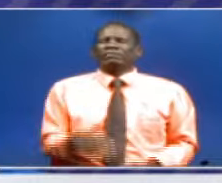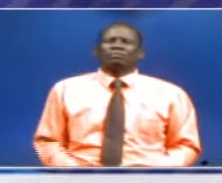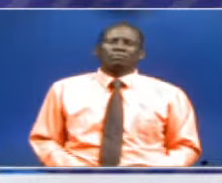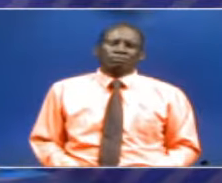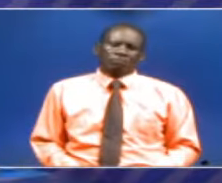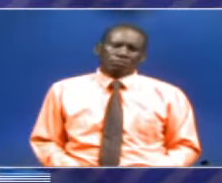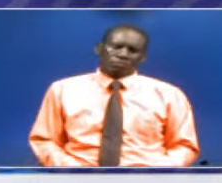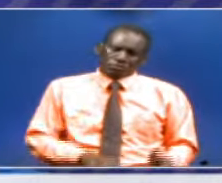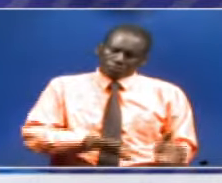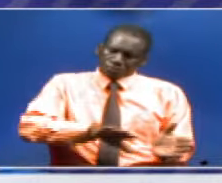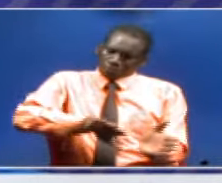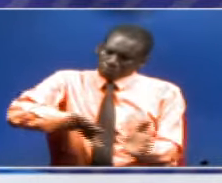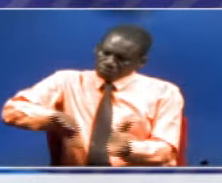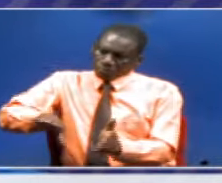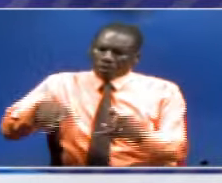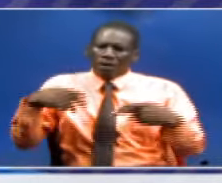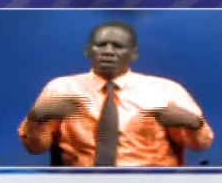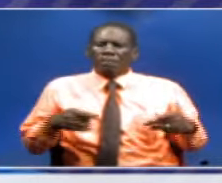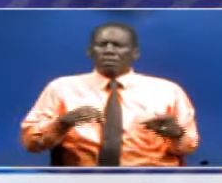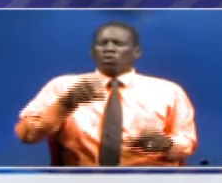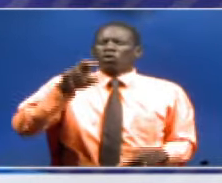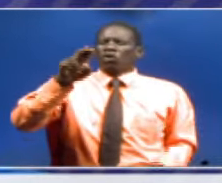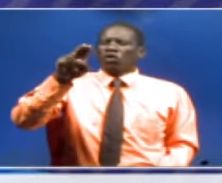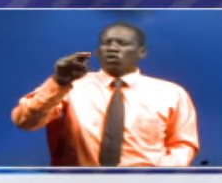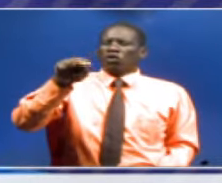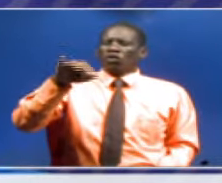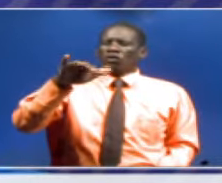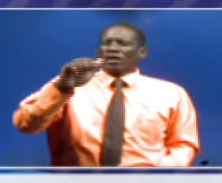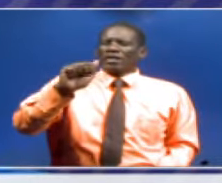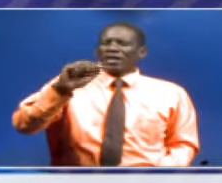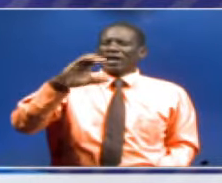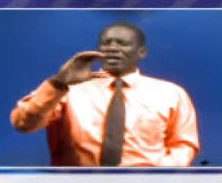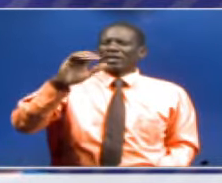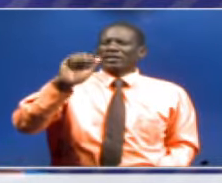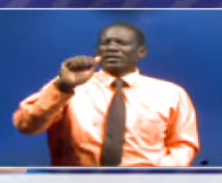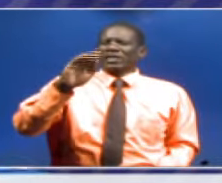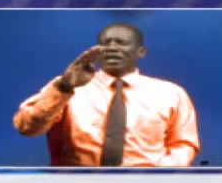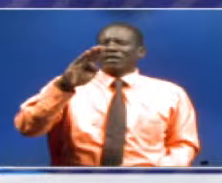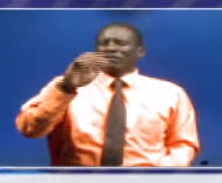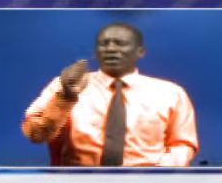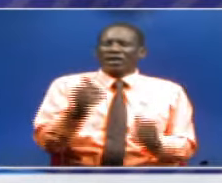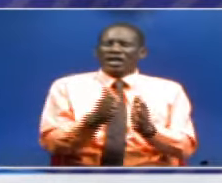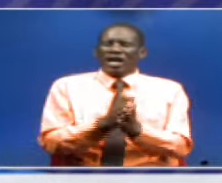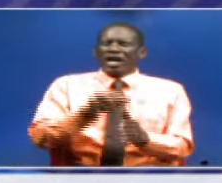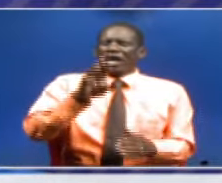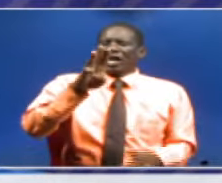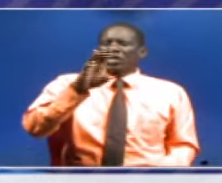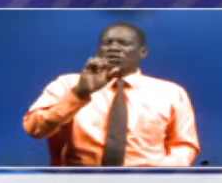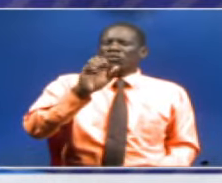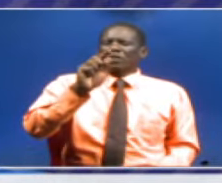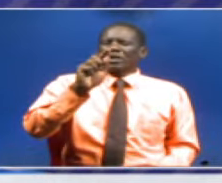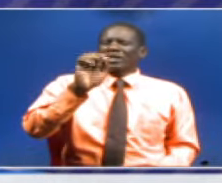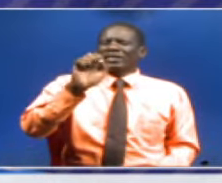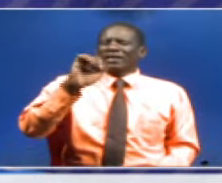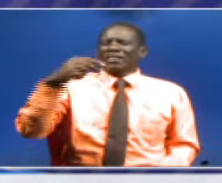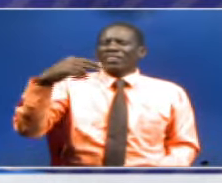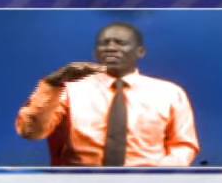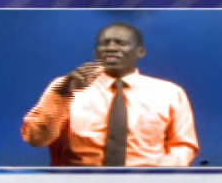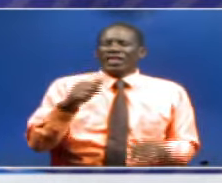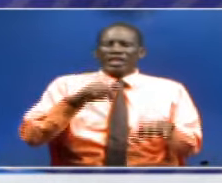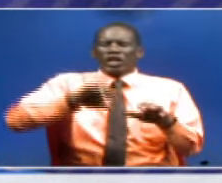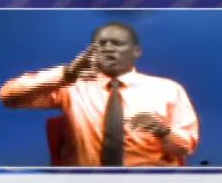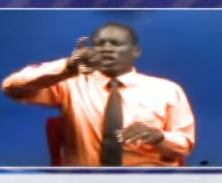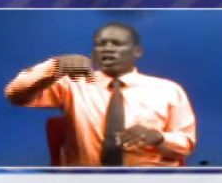Elsewhere, residents of Nyashafa and Wutethia villages in Juja, that's in Kiambu County, spent most of